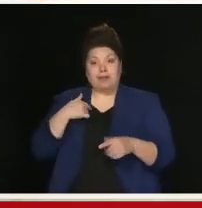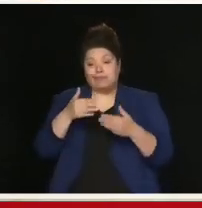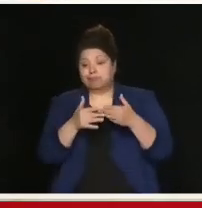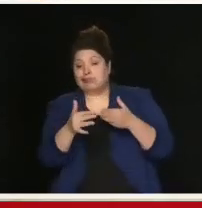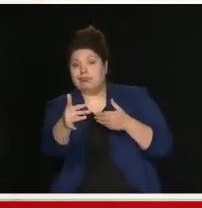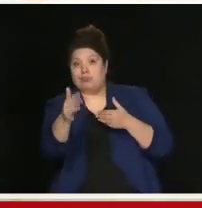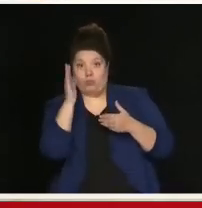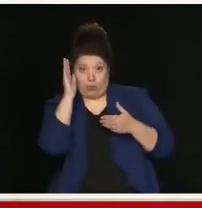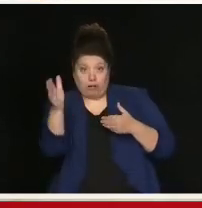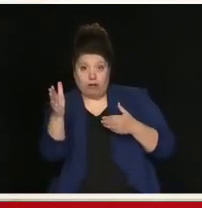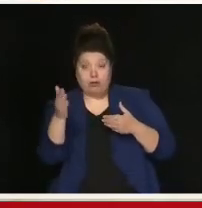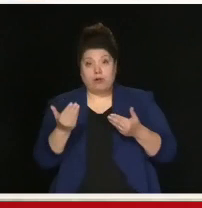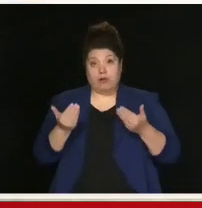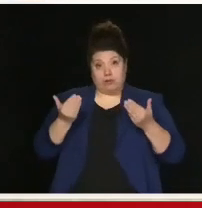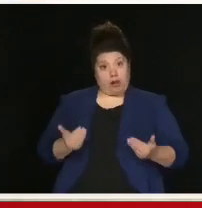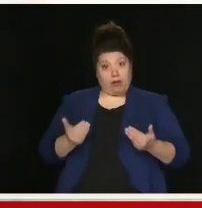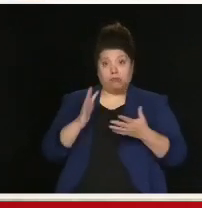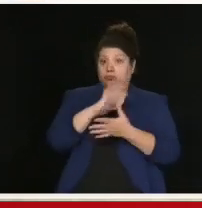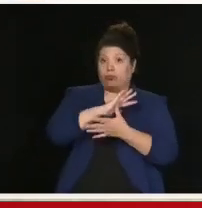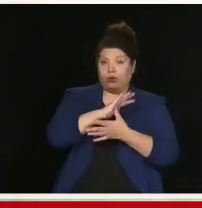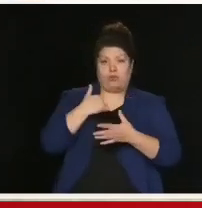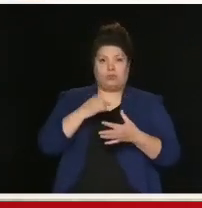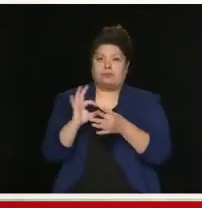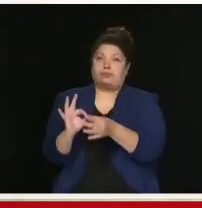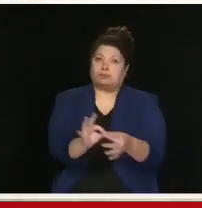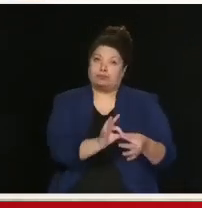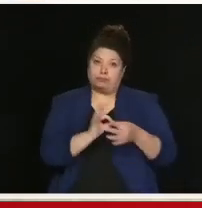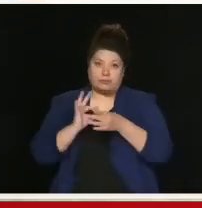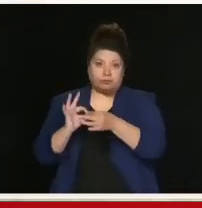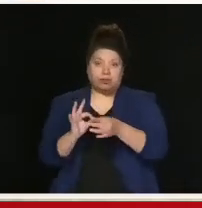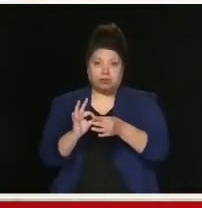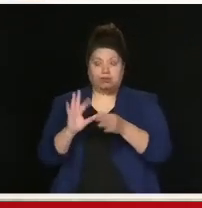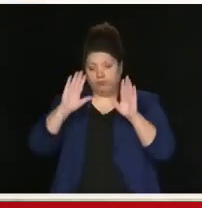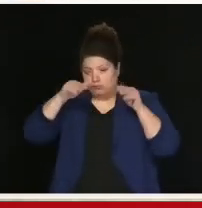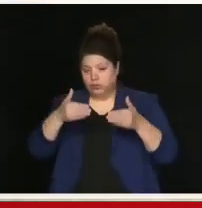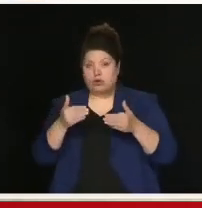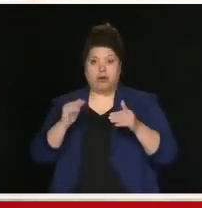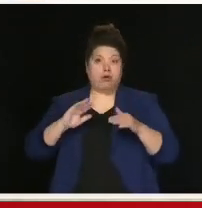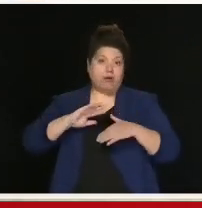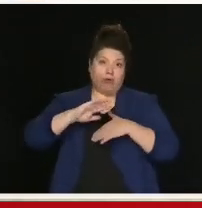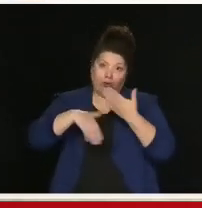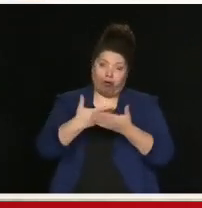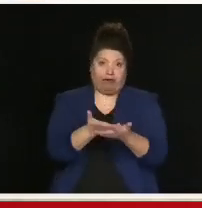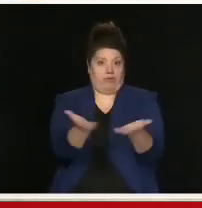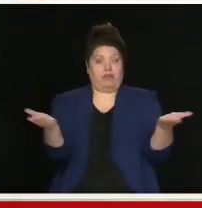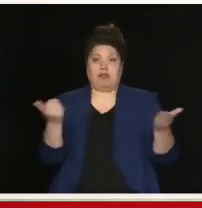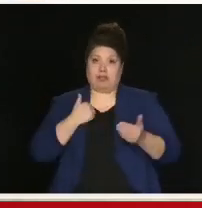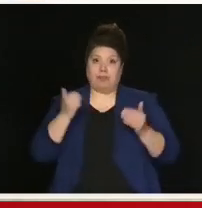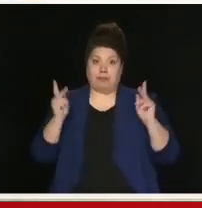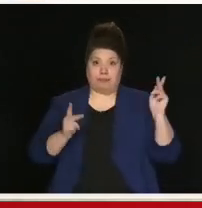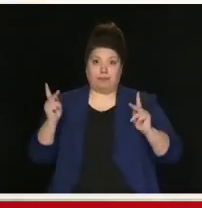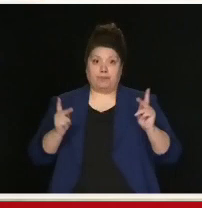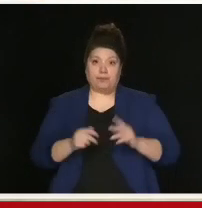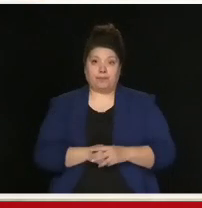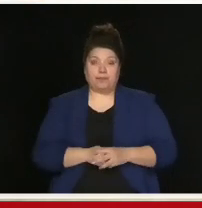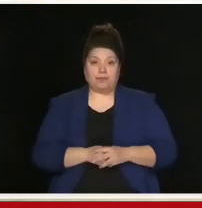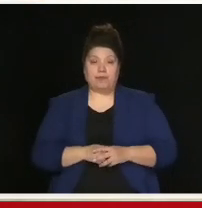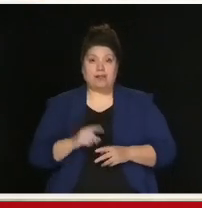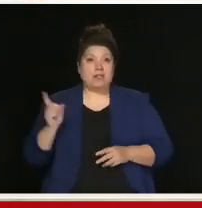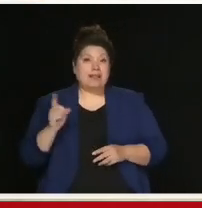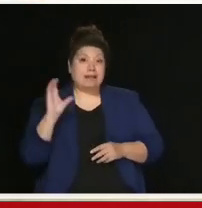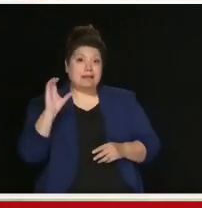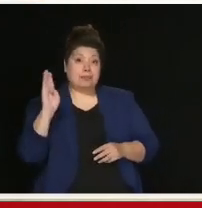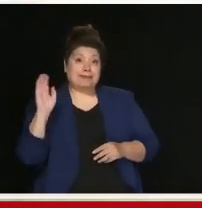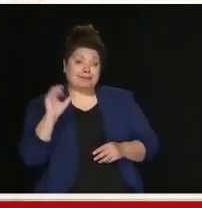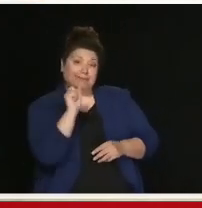are working together in order to make sure that we are taking care of every Canadian. Good morning, Prime Minister Salamish of DCBC. I want to go back